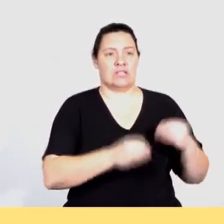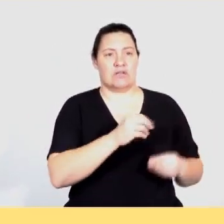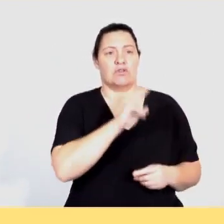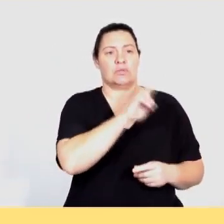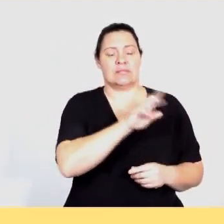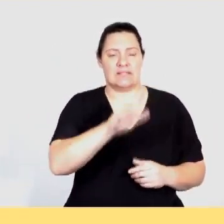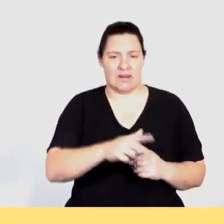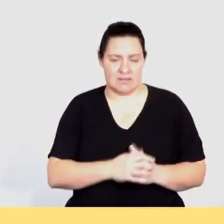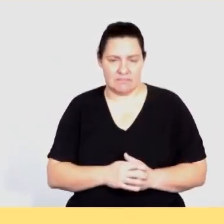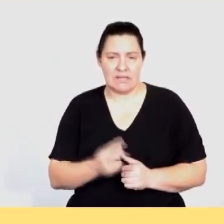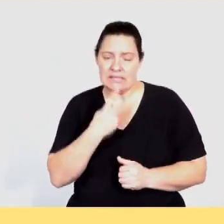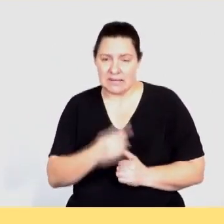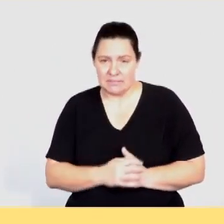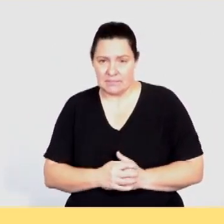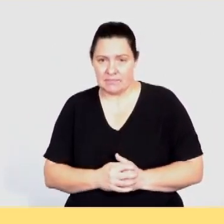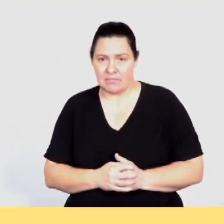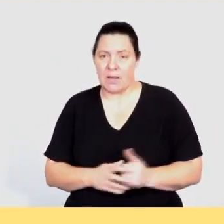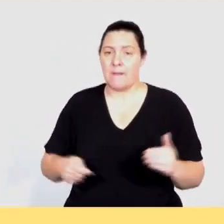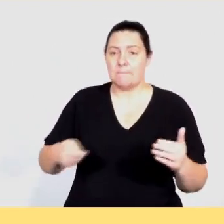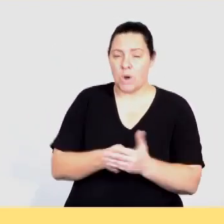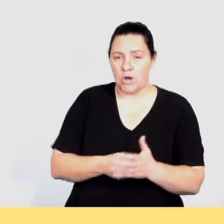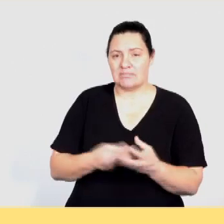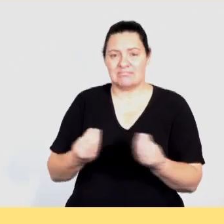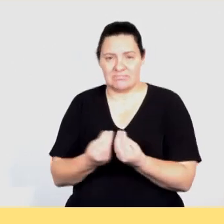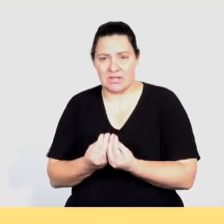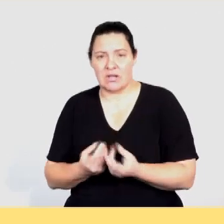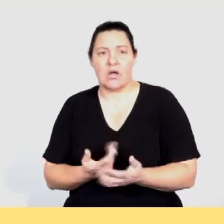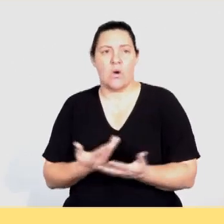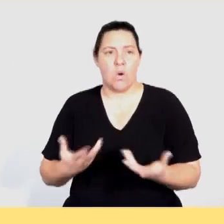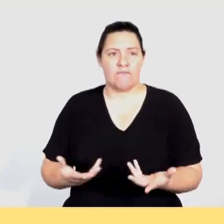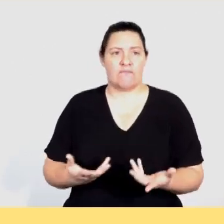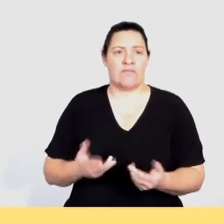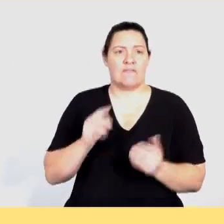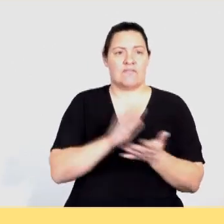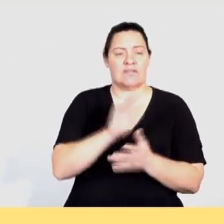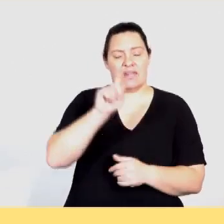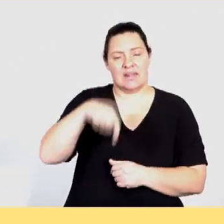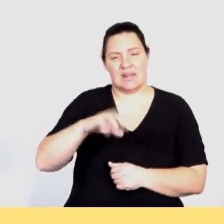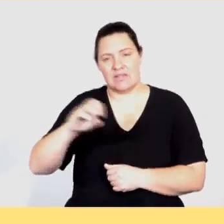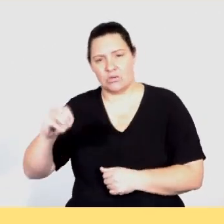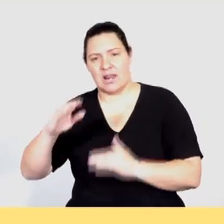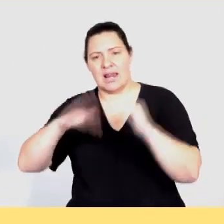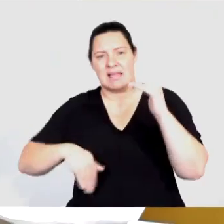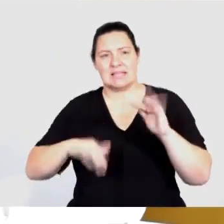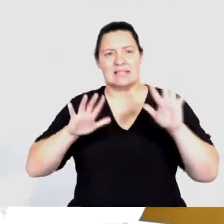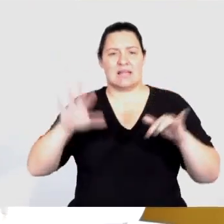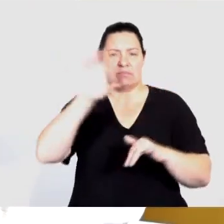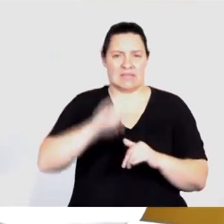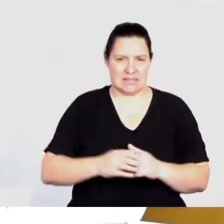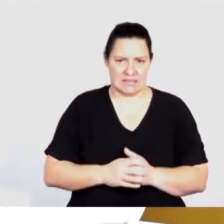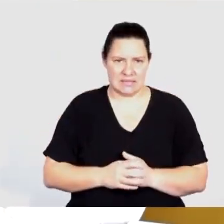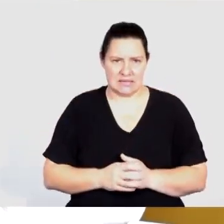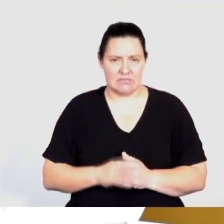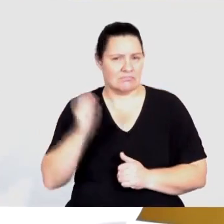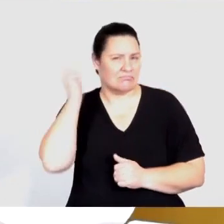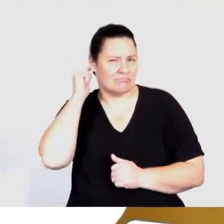the transaction on the 27th. It says, bought merchandise of 15,000 less 10%. Okay, so I think this